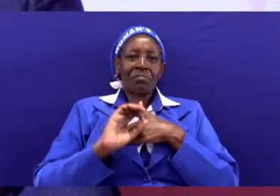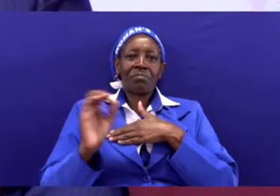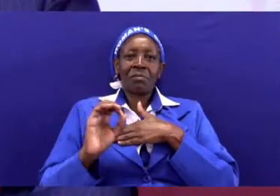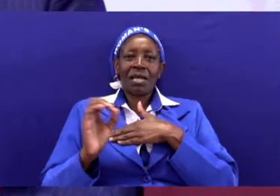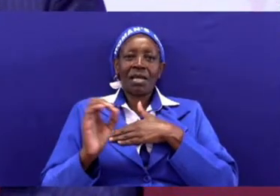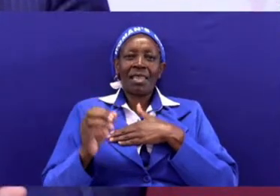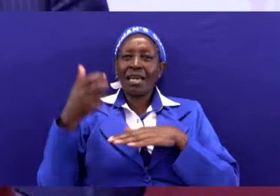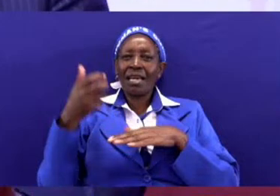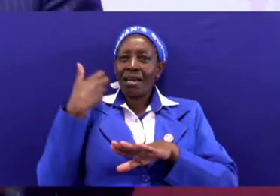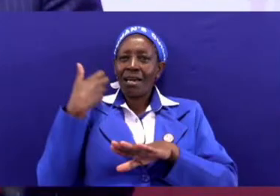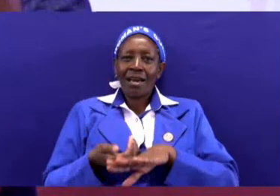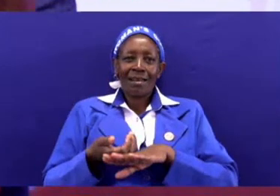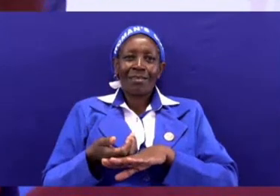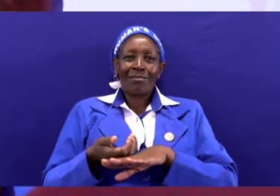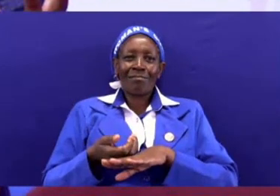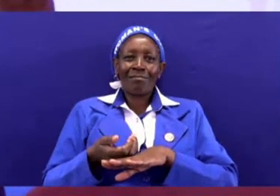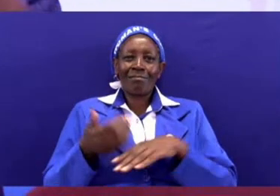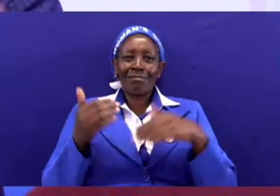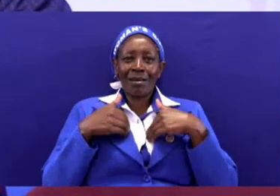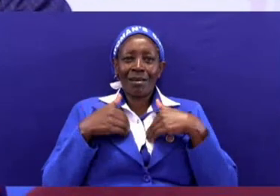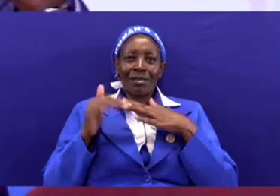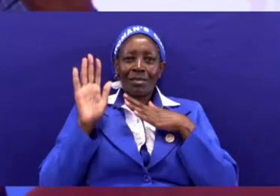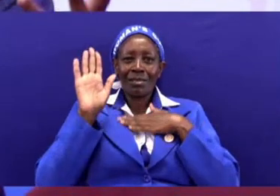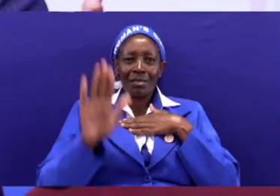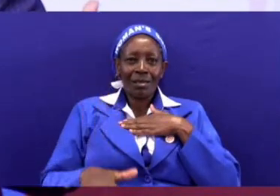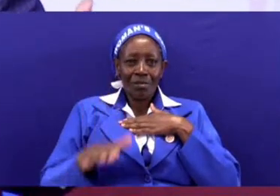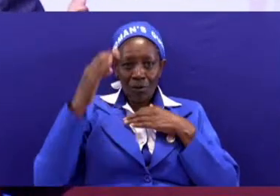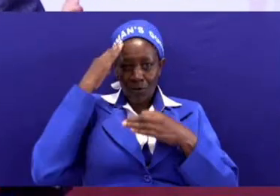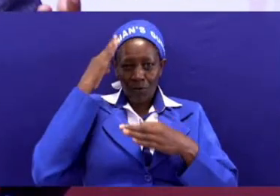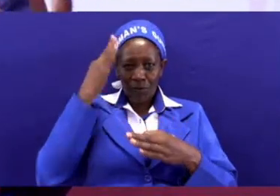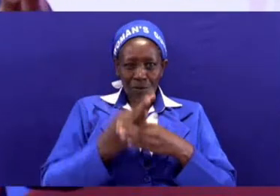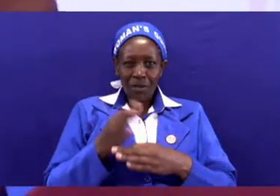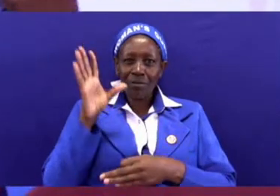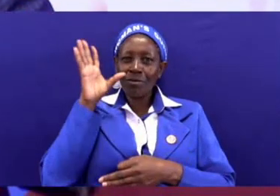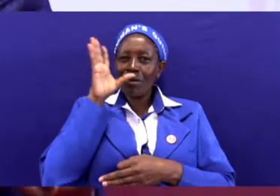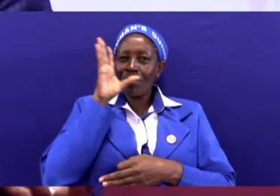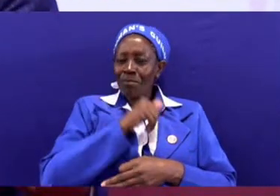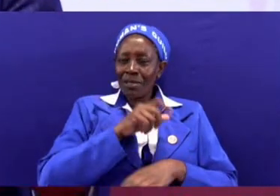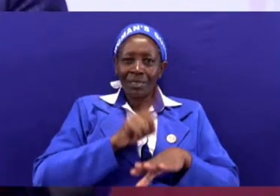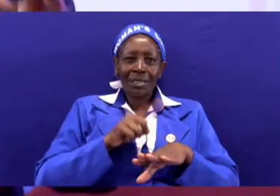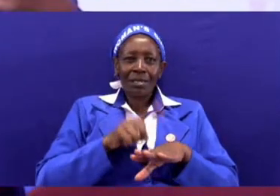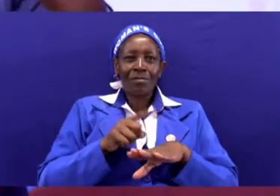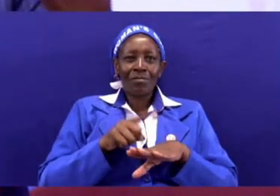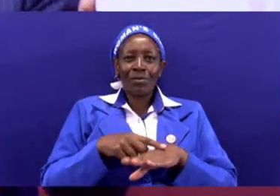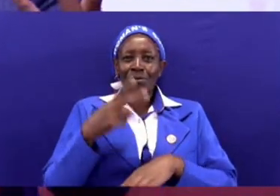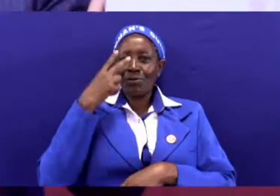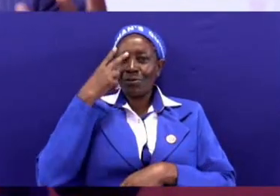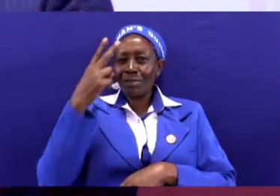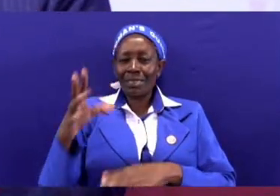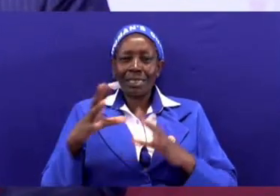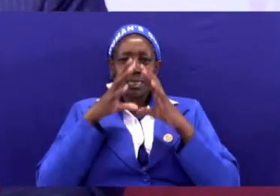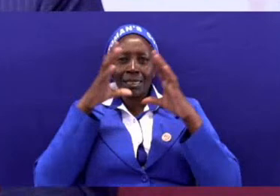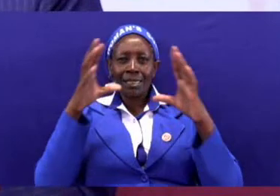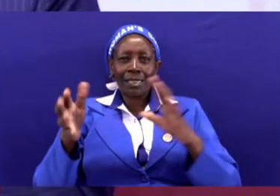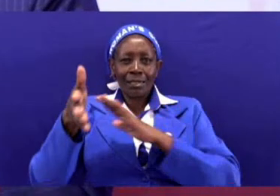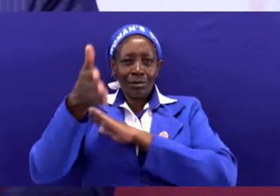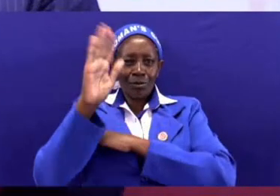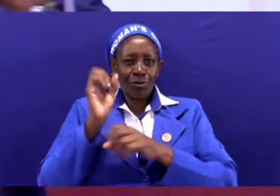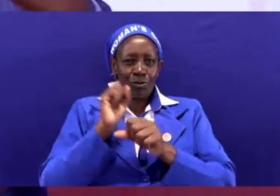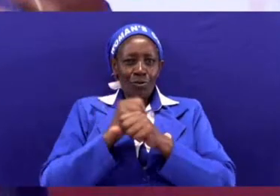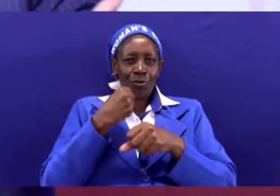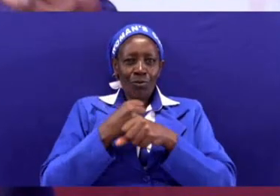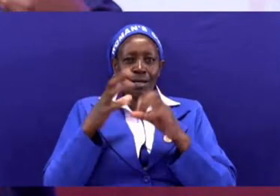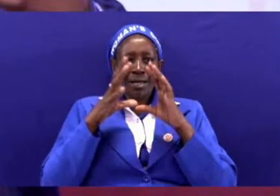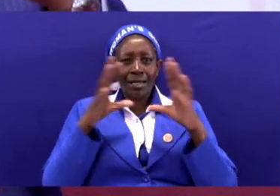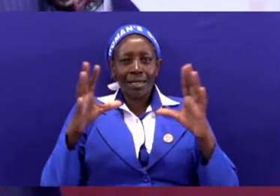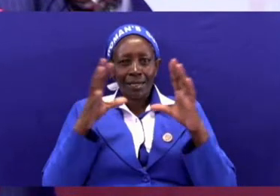imani. Tunapoteza nafasi ya kuona Mungu huyu wetu, Mungu mkuu, akitutendea mambo ya ajabu,